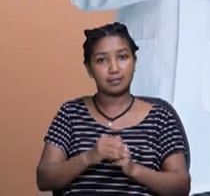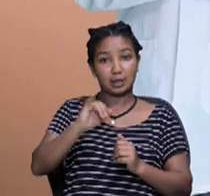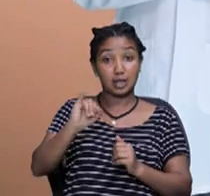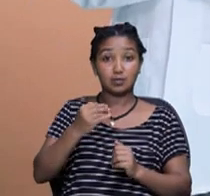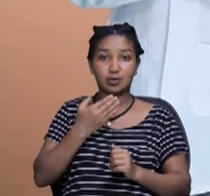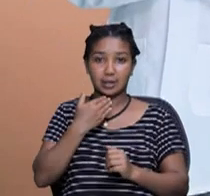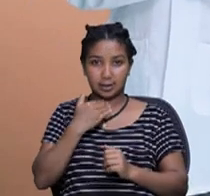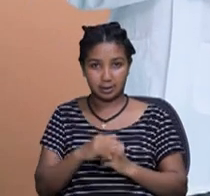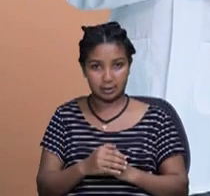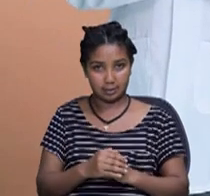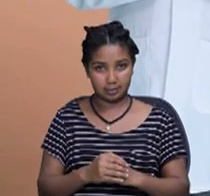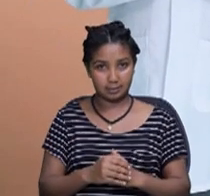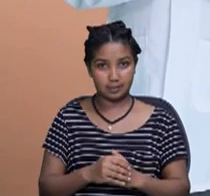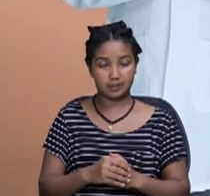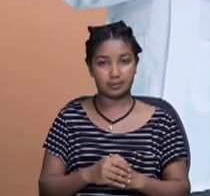Insulin